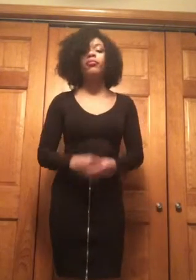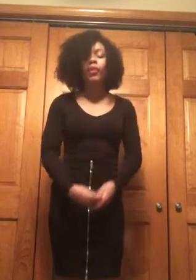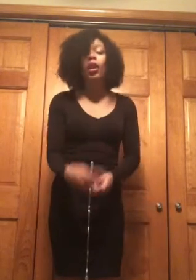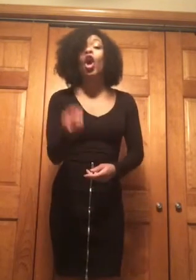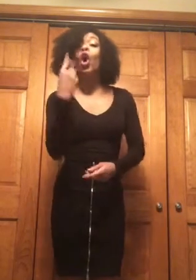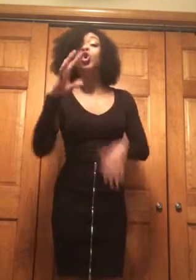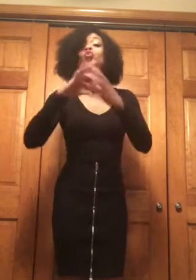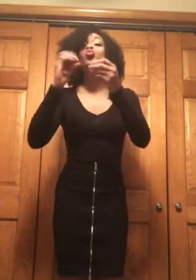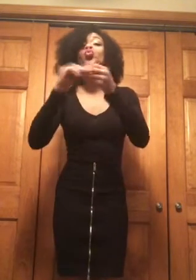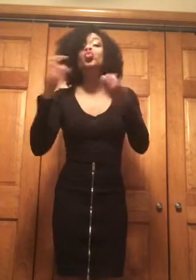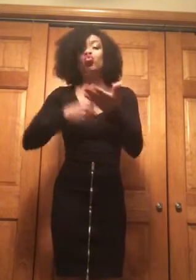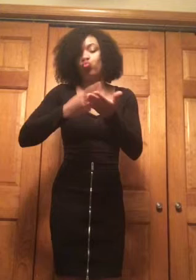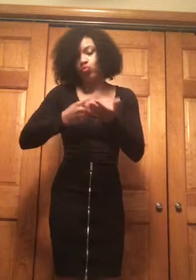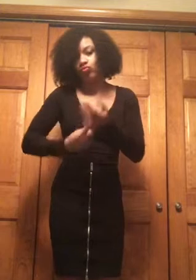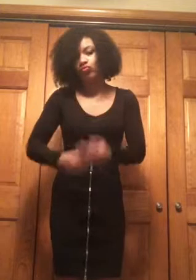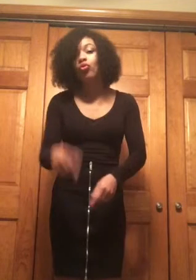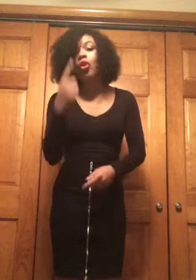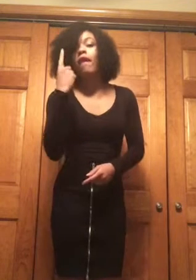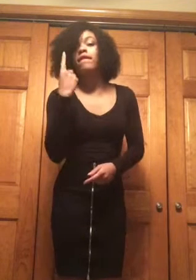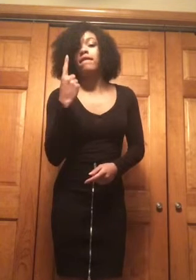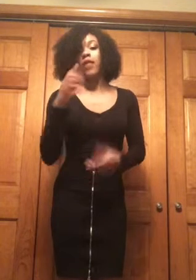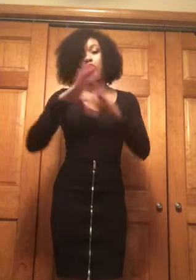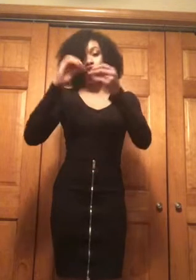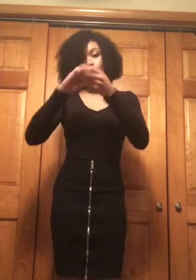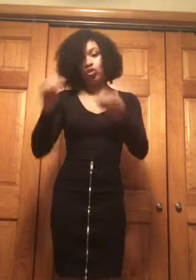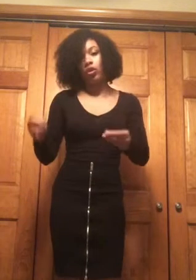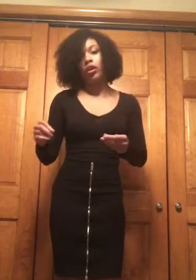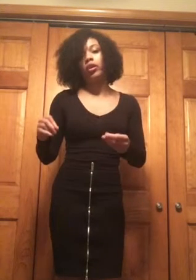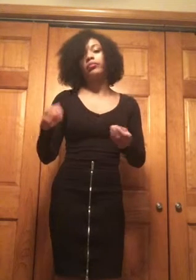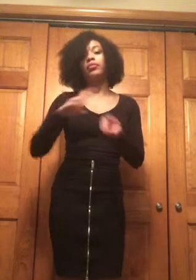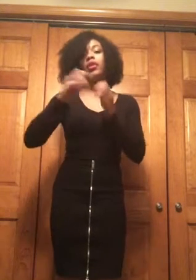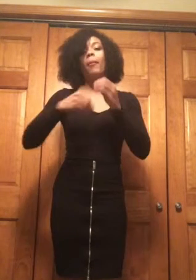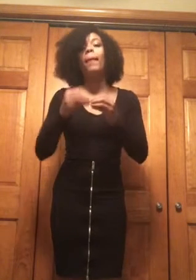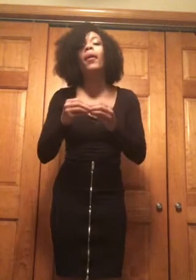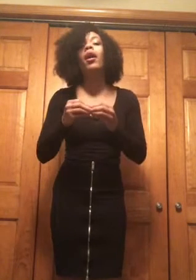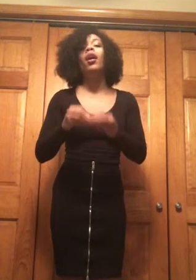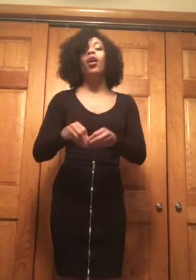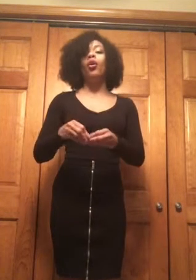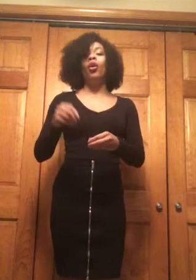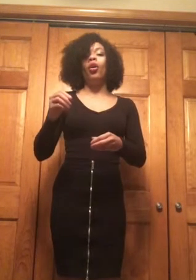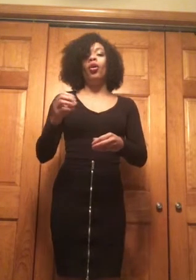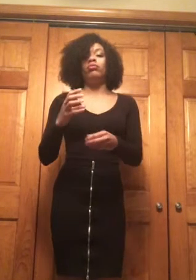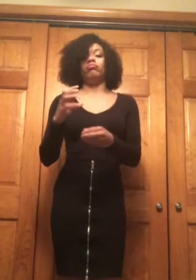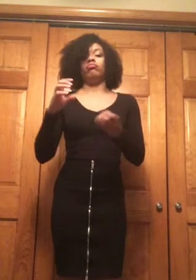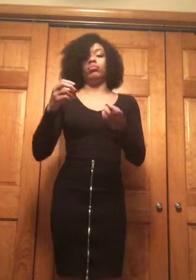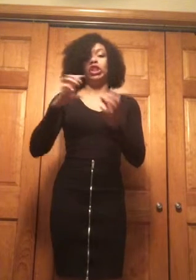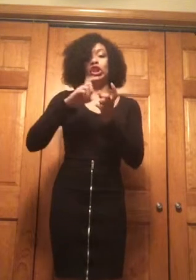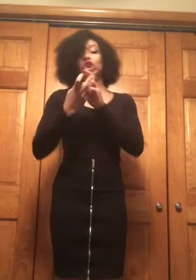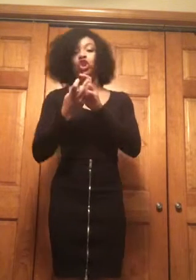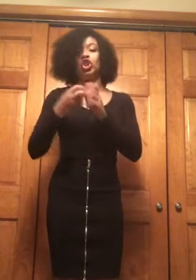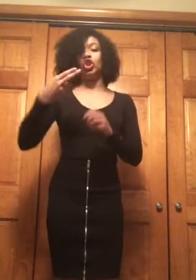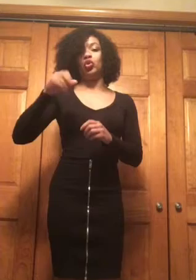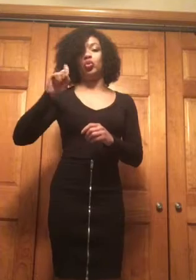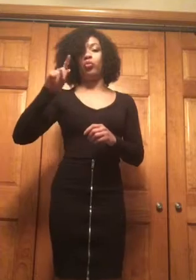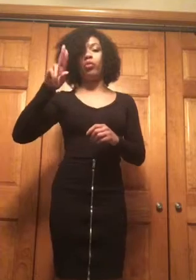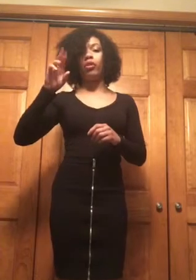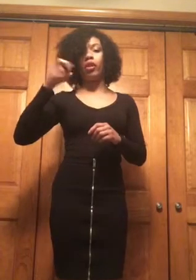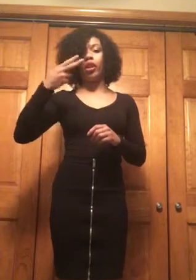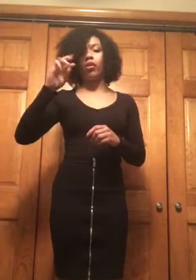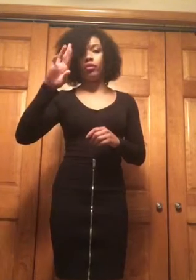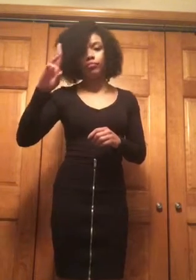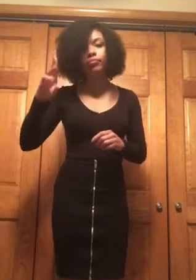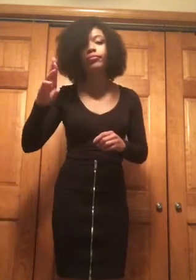I have two aims for this talk. I want to tell you two stories. The first story is about the day that I discovered I was a superhero. The second story is about deaf